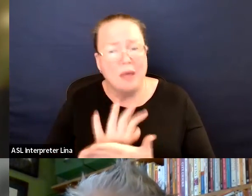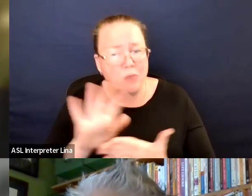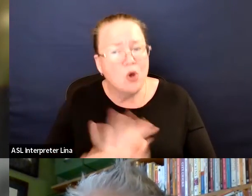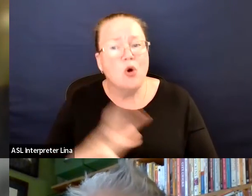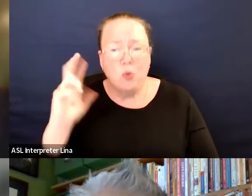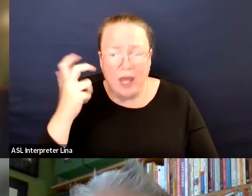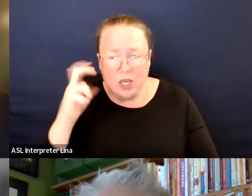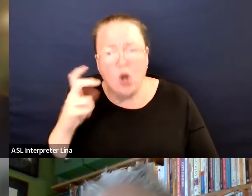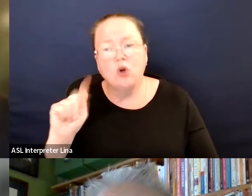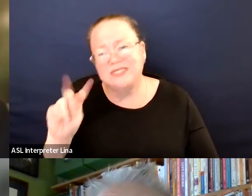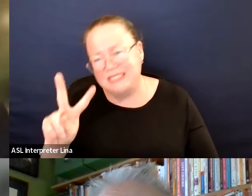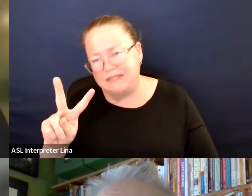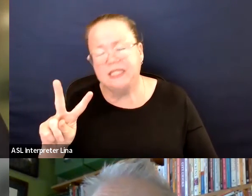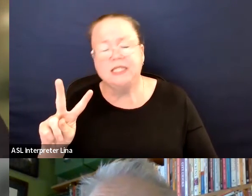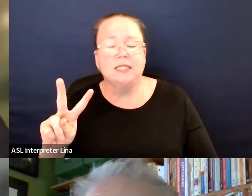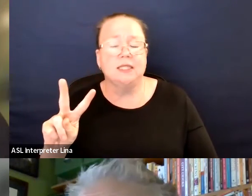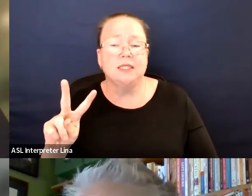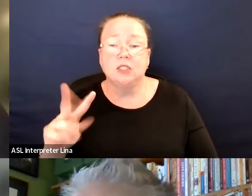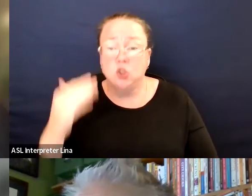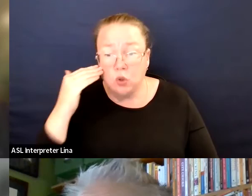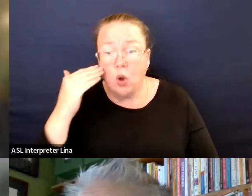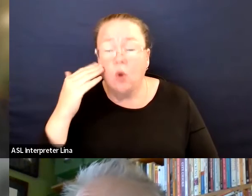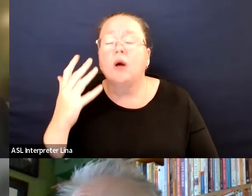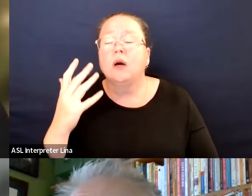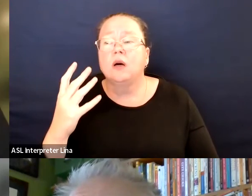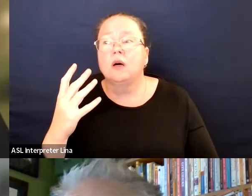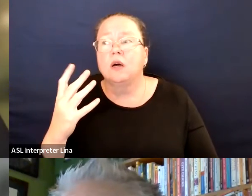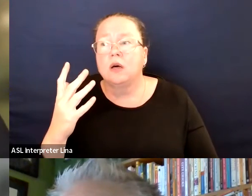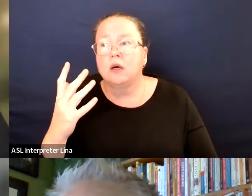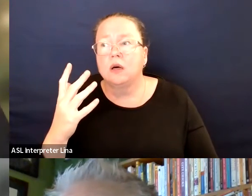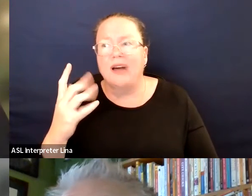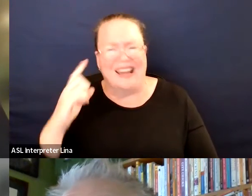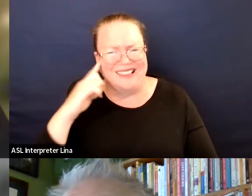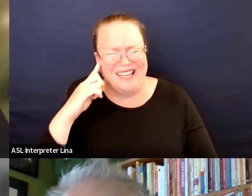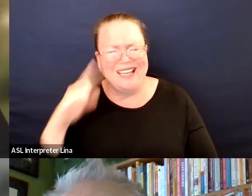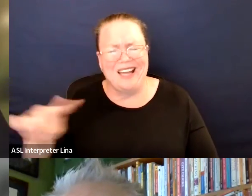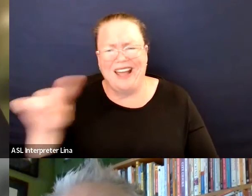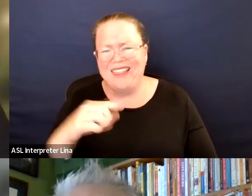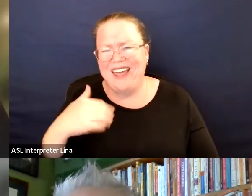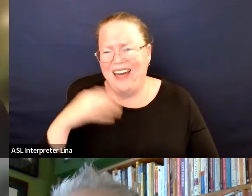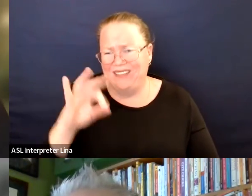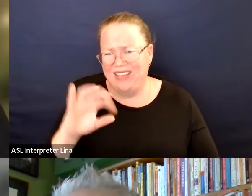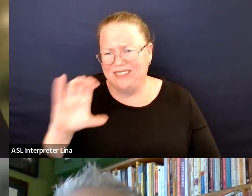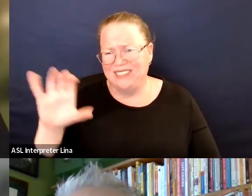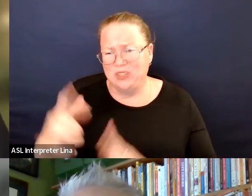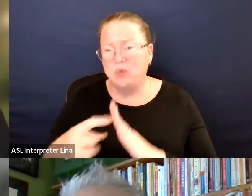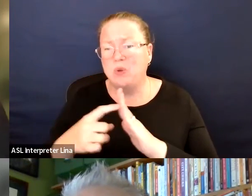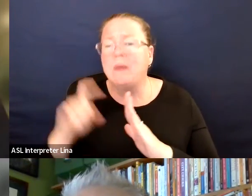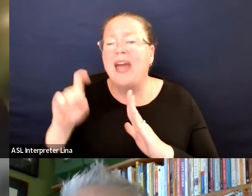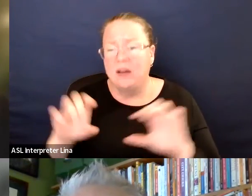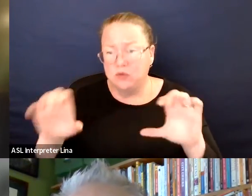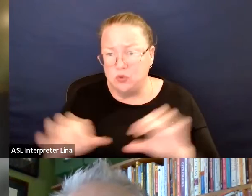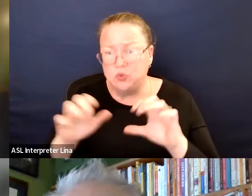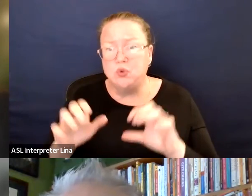radio stations, television stations, you know, I believe they actually have a FCC requirement. They have to do